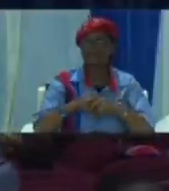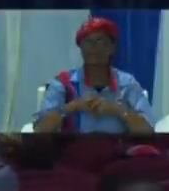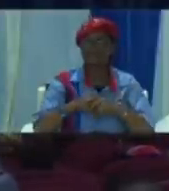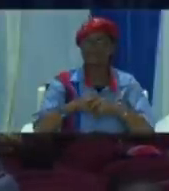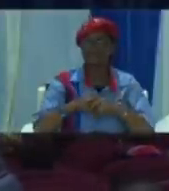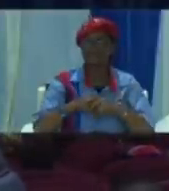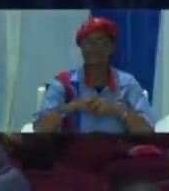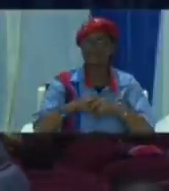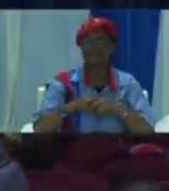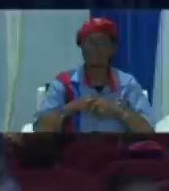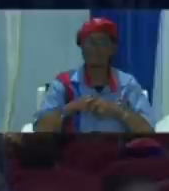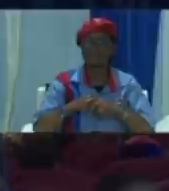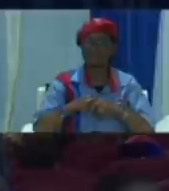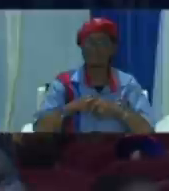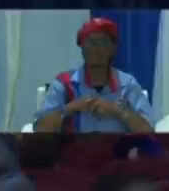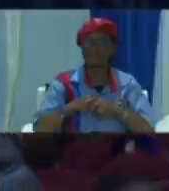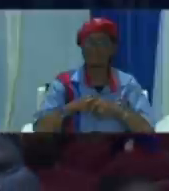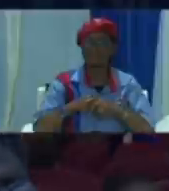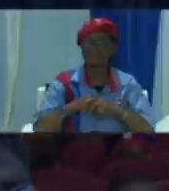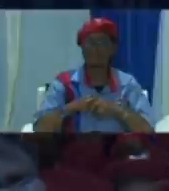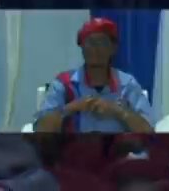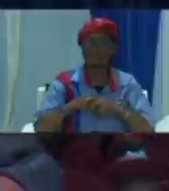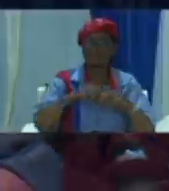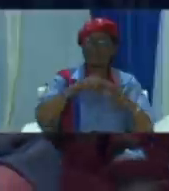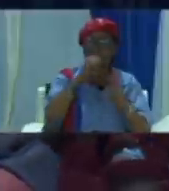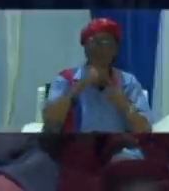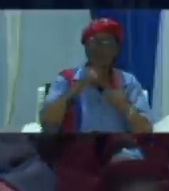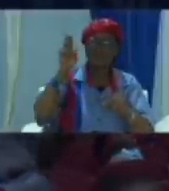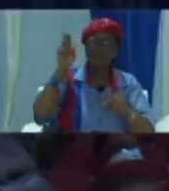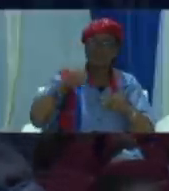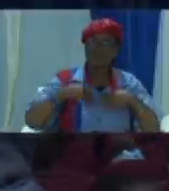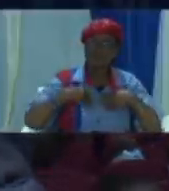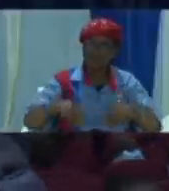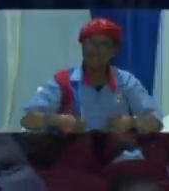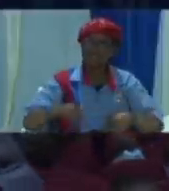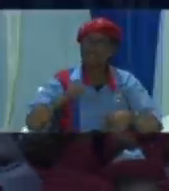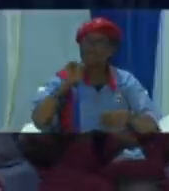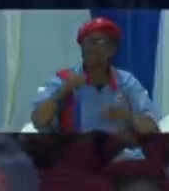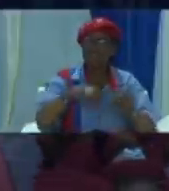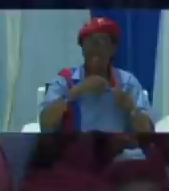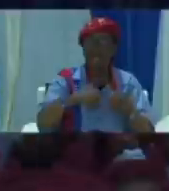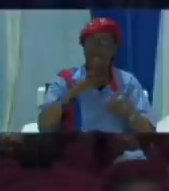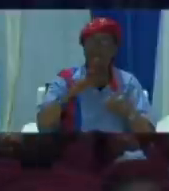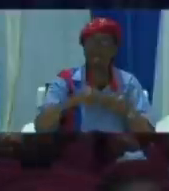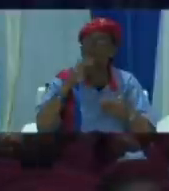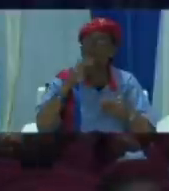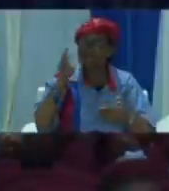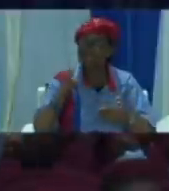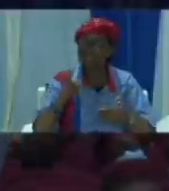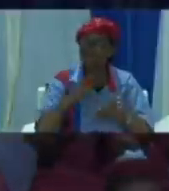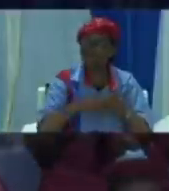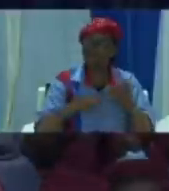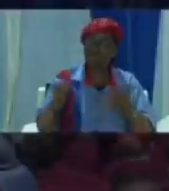That when nobody is around to see what you are doing,